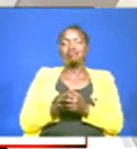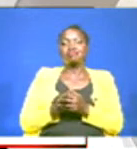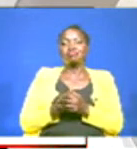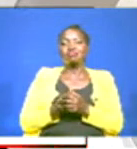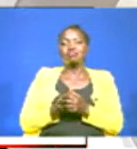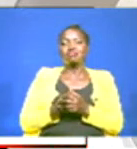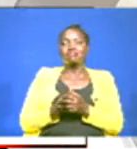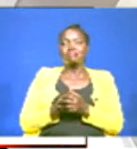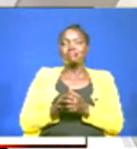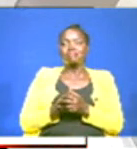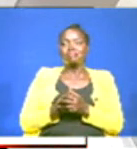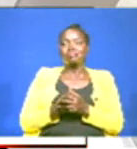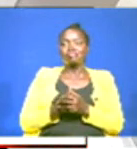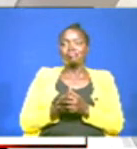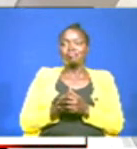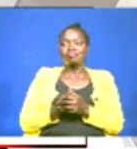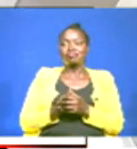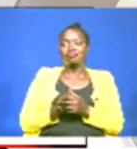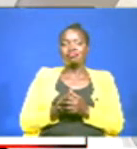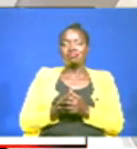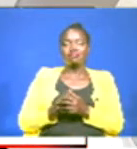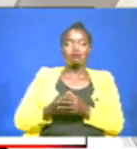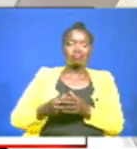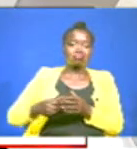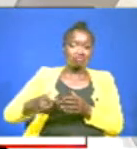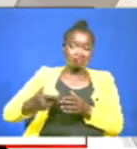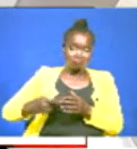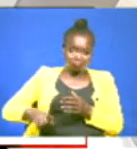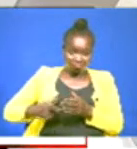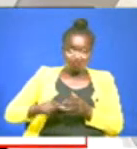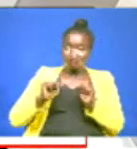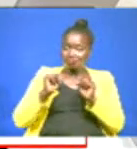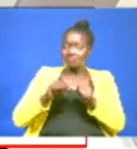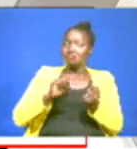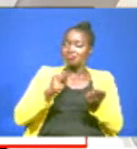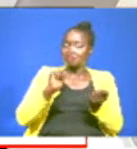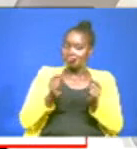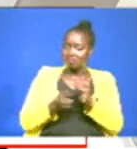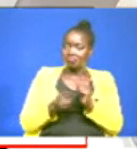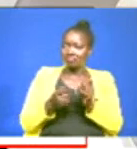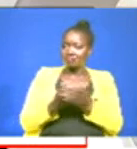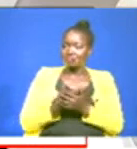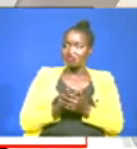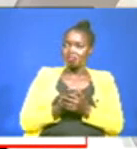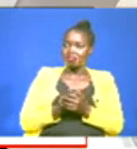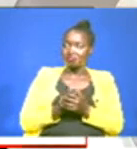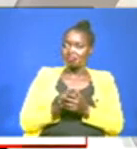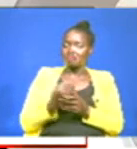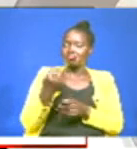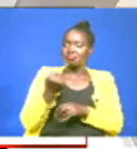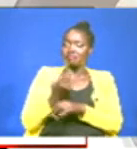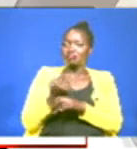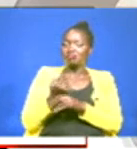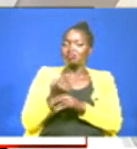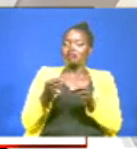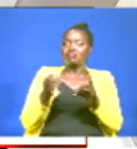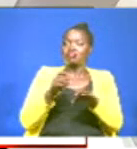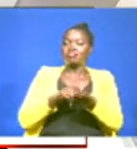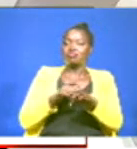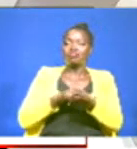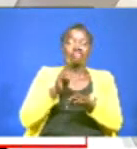can't say much about it. Liverpool can overturn this particular fixture. Yeah. 30 minutes is a long time. Tomorrow,